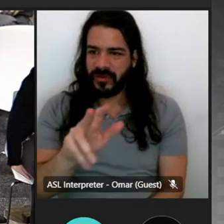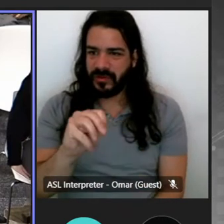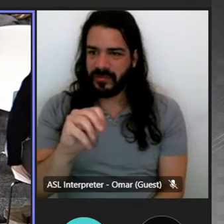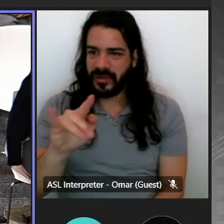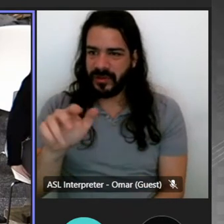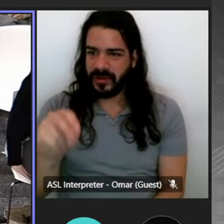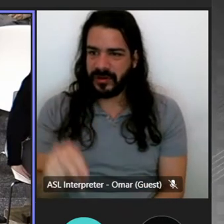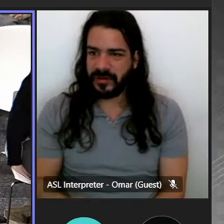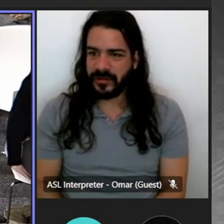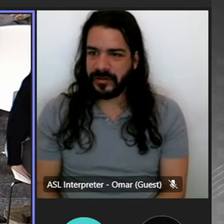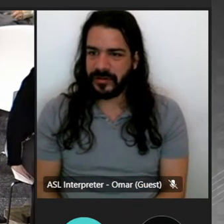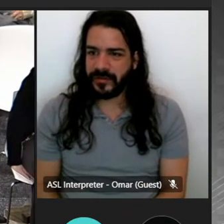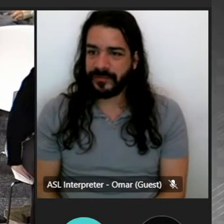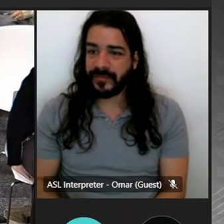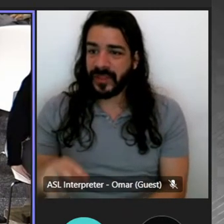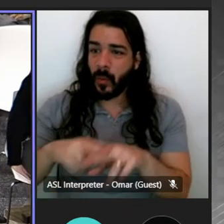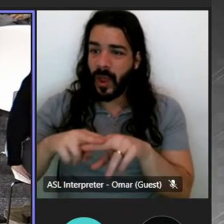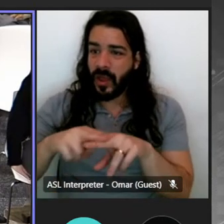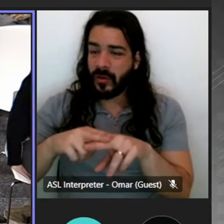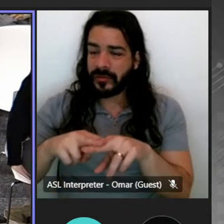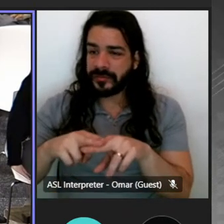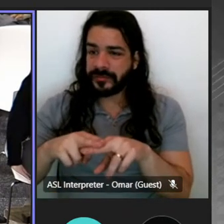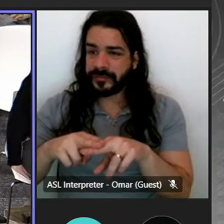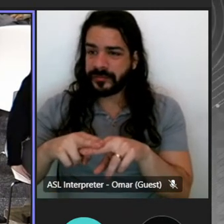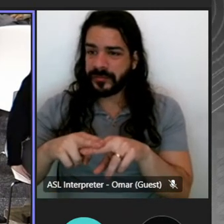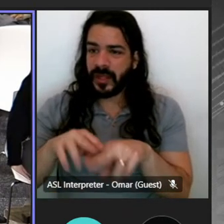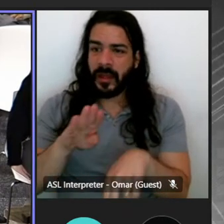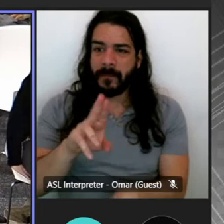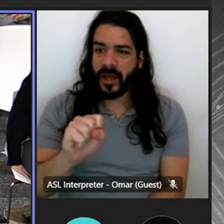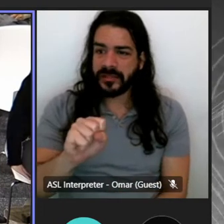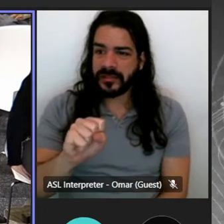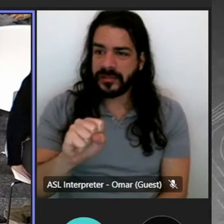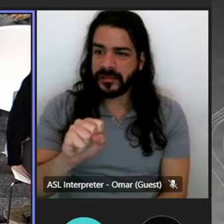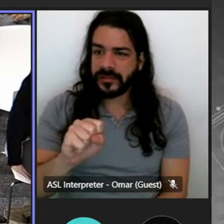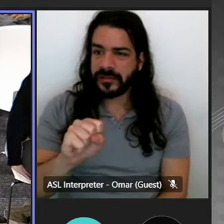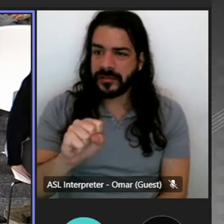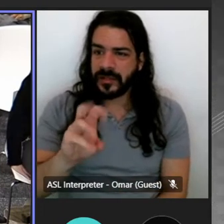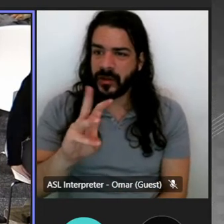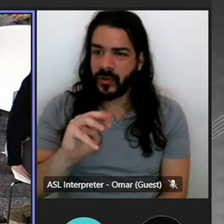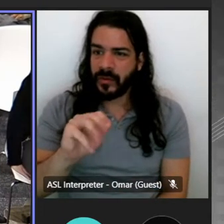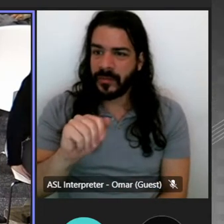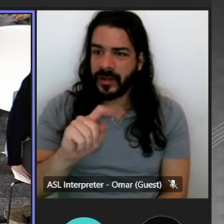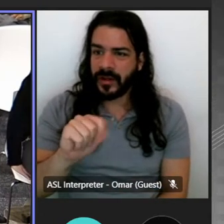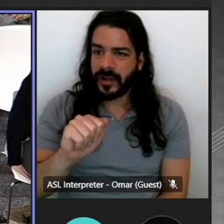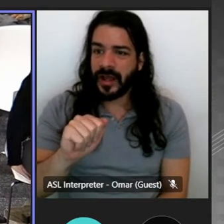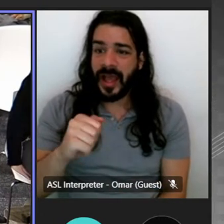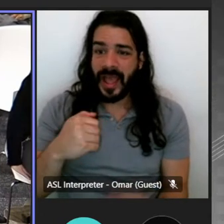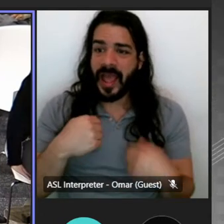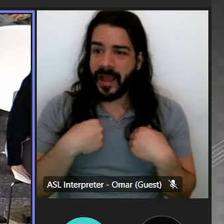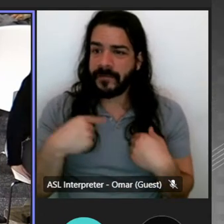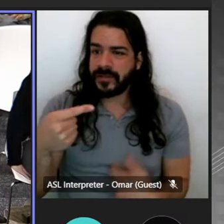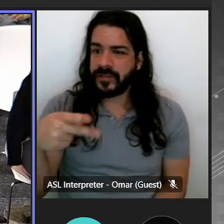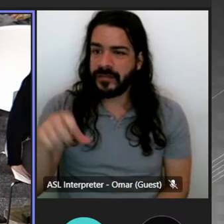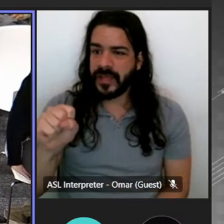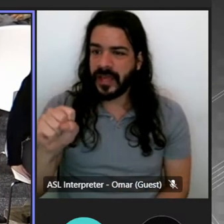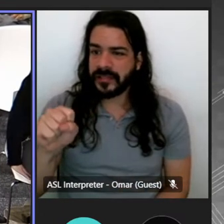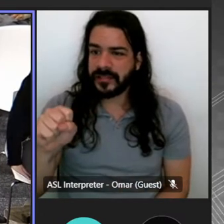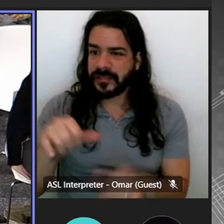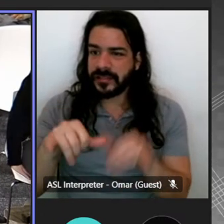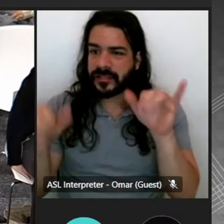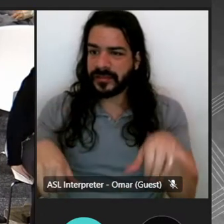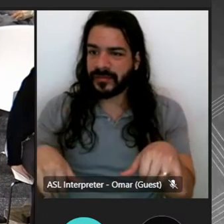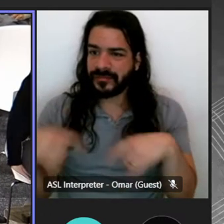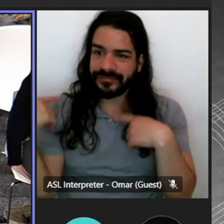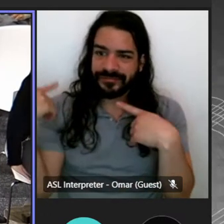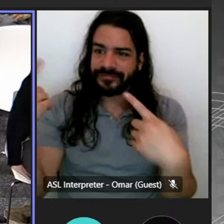of 43 million dollars real and buses at Walmart have